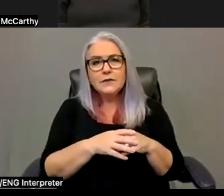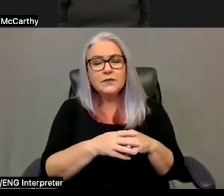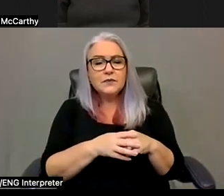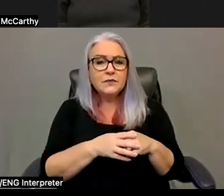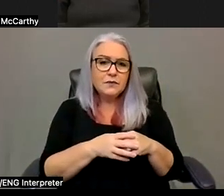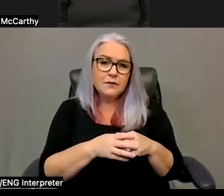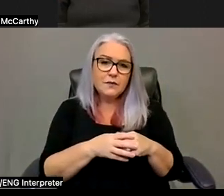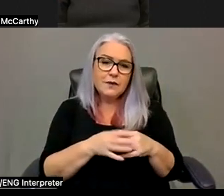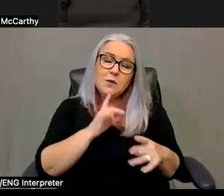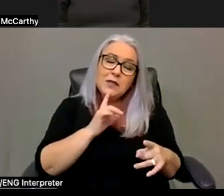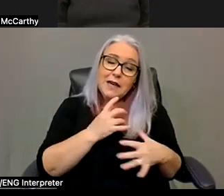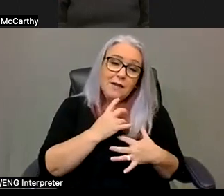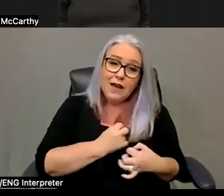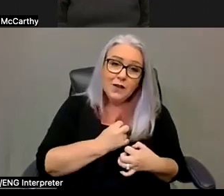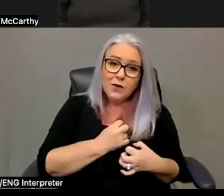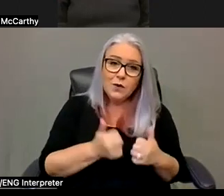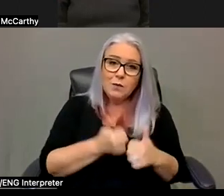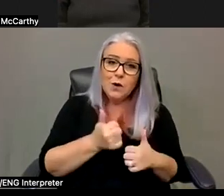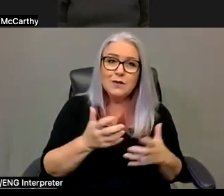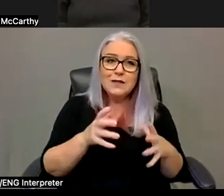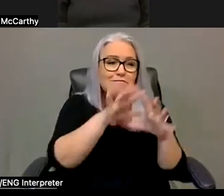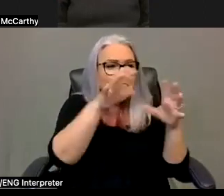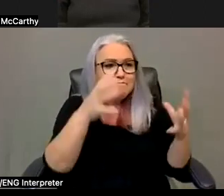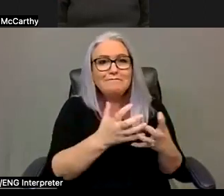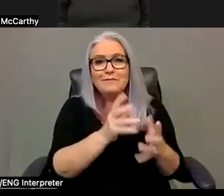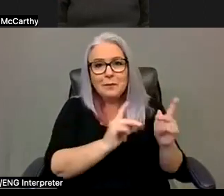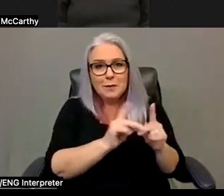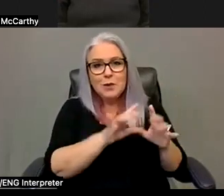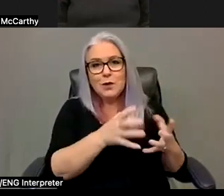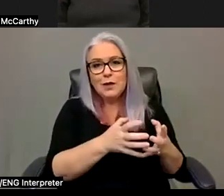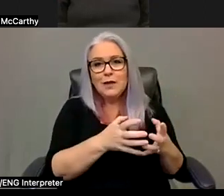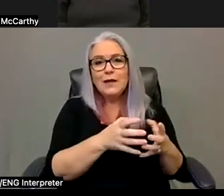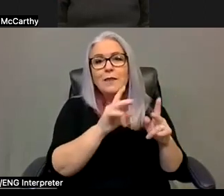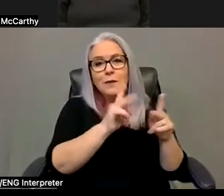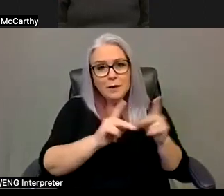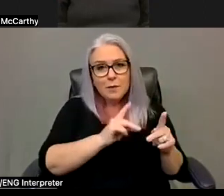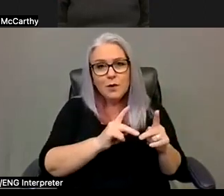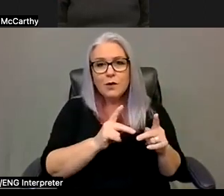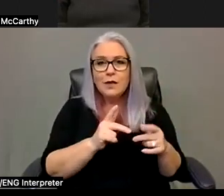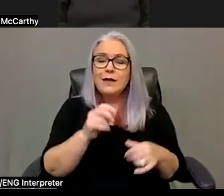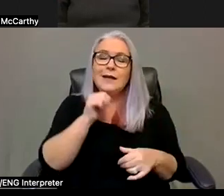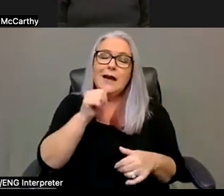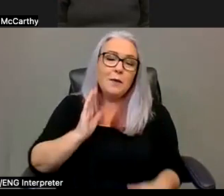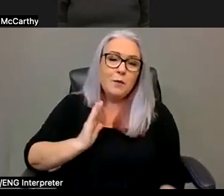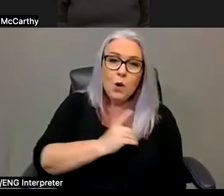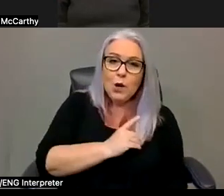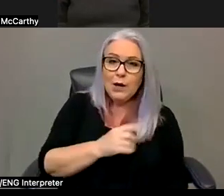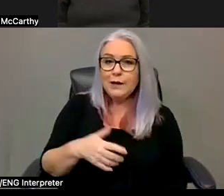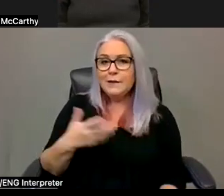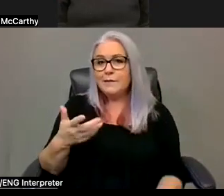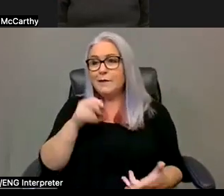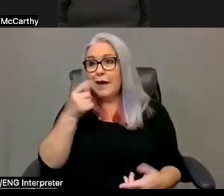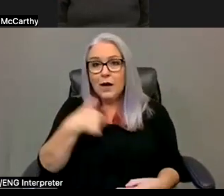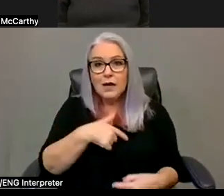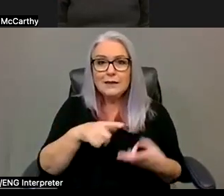That's what I value the most is the people. I can't put it any other way. And it's the people that make Tarrytown, not the board of, not us, not the